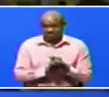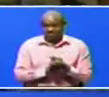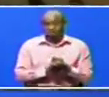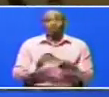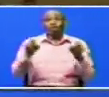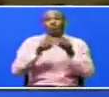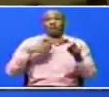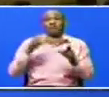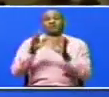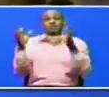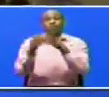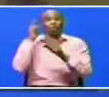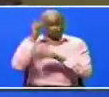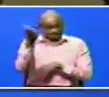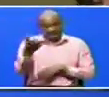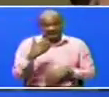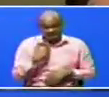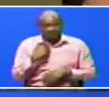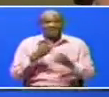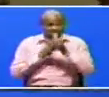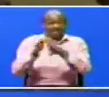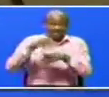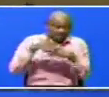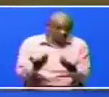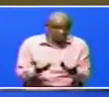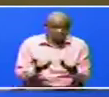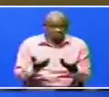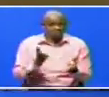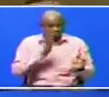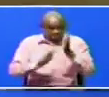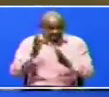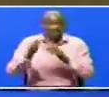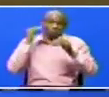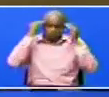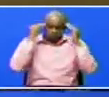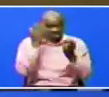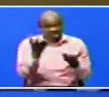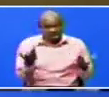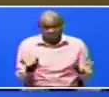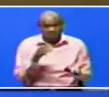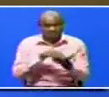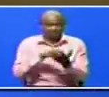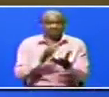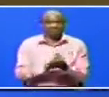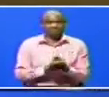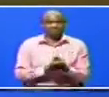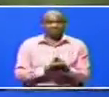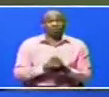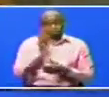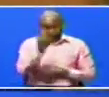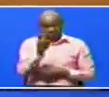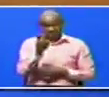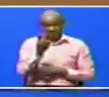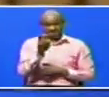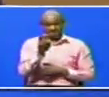We also have, of course, lawyers who are also guiding us in terms of preparing for the Supreme Court case. And you can see